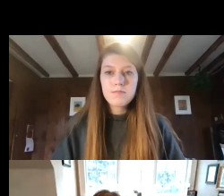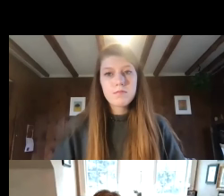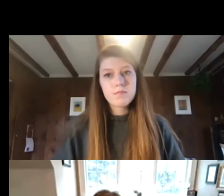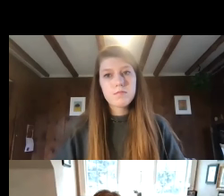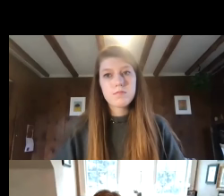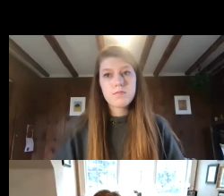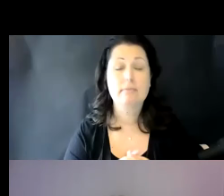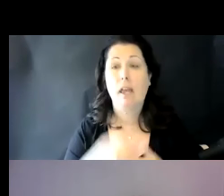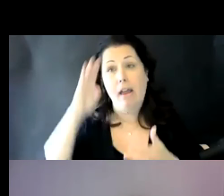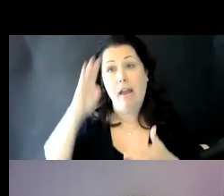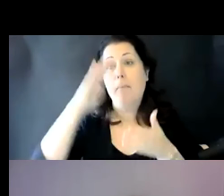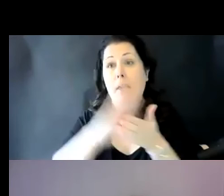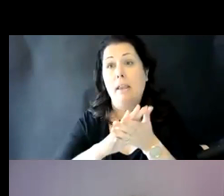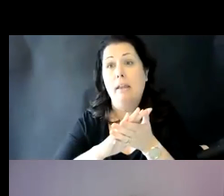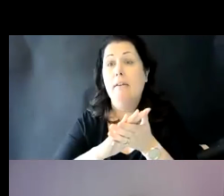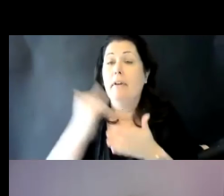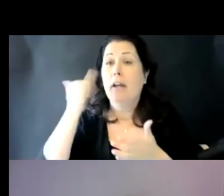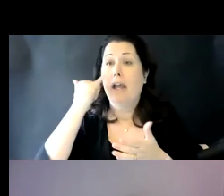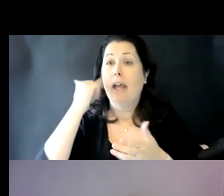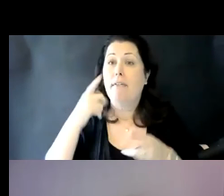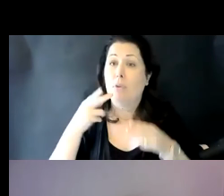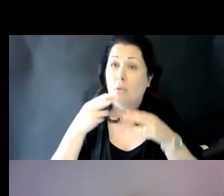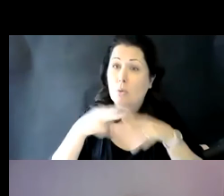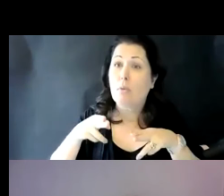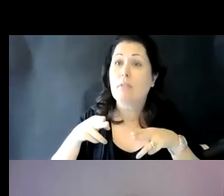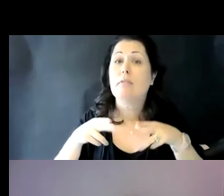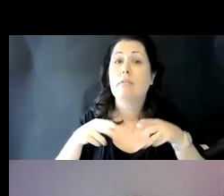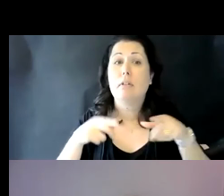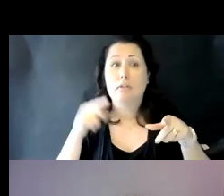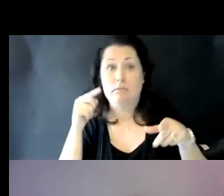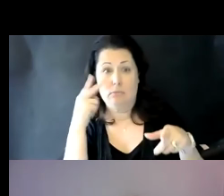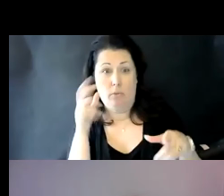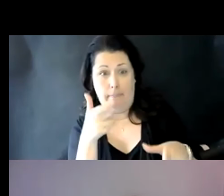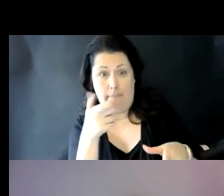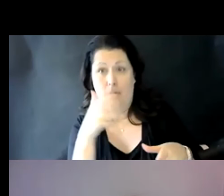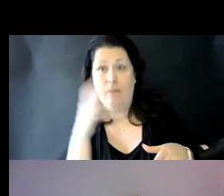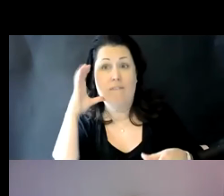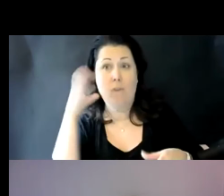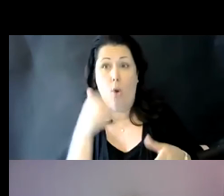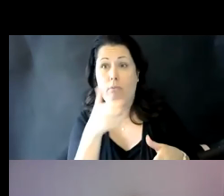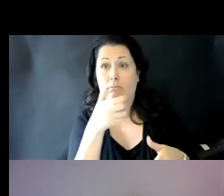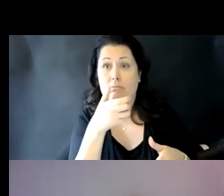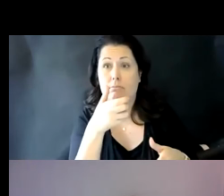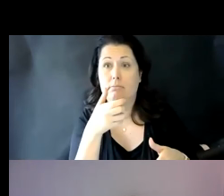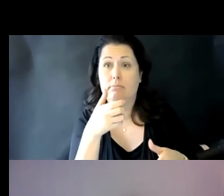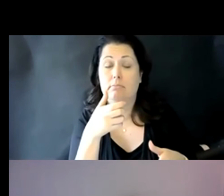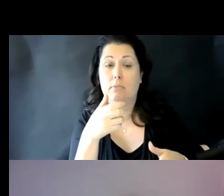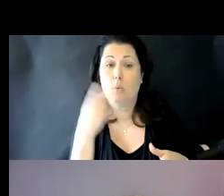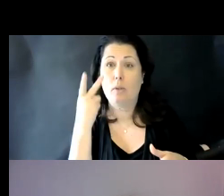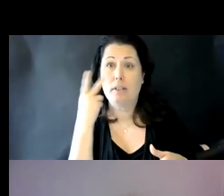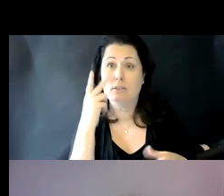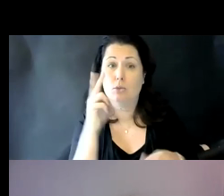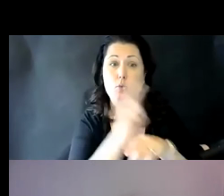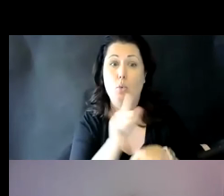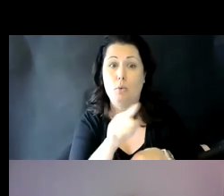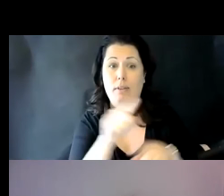I do believe that if you are quick and you point your screen, your phone camera at the screen, you should be able to use